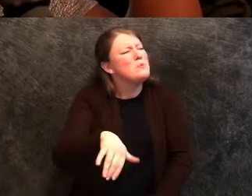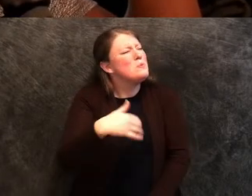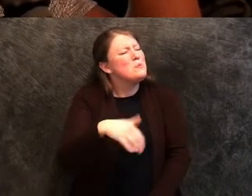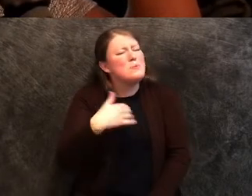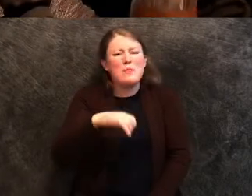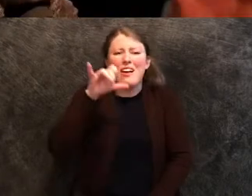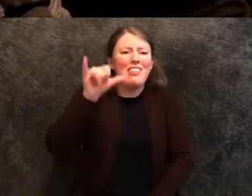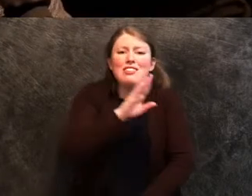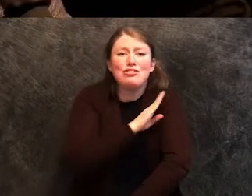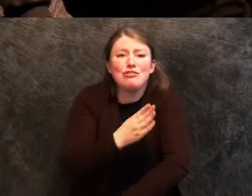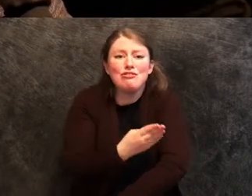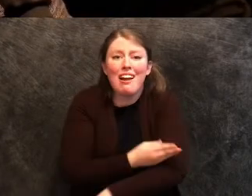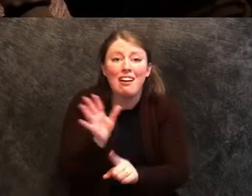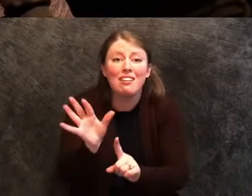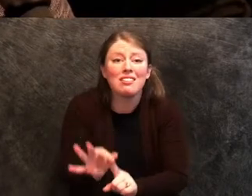Strength like no